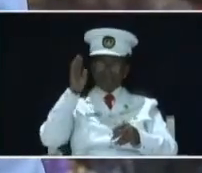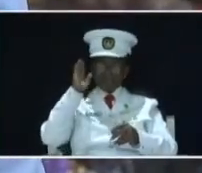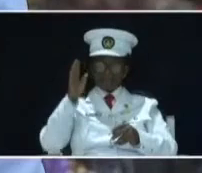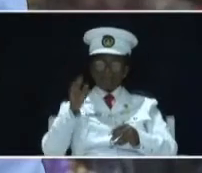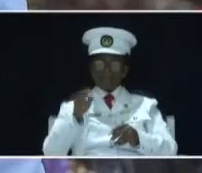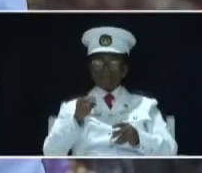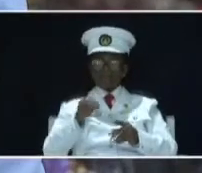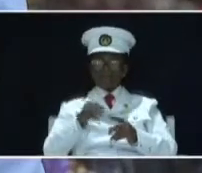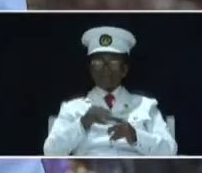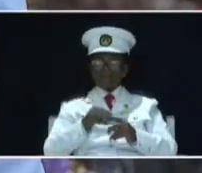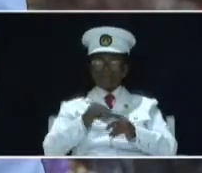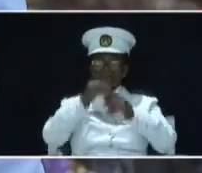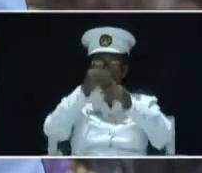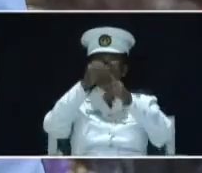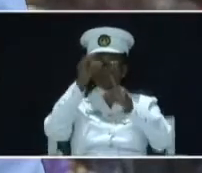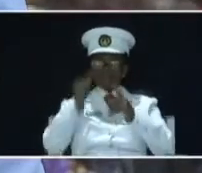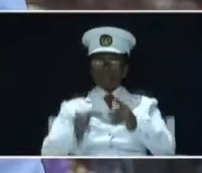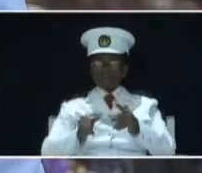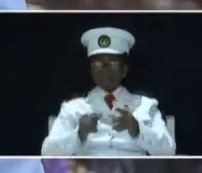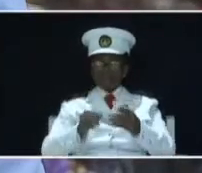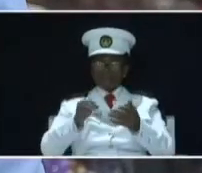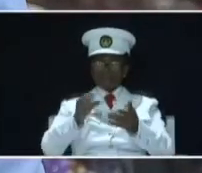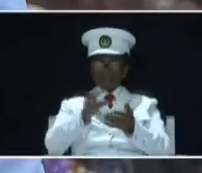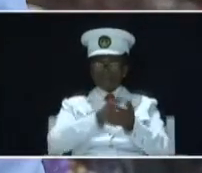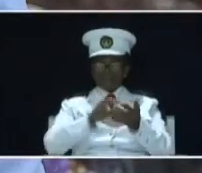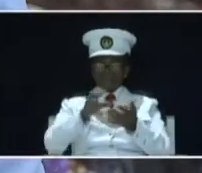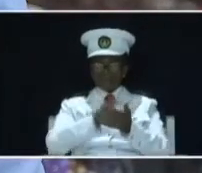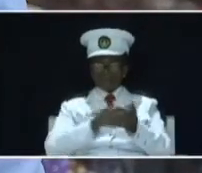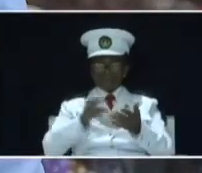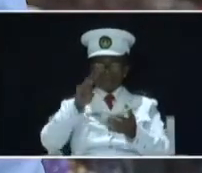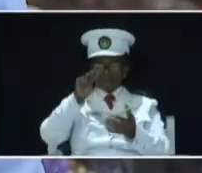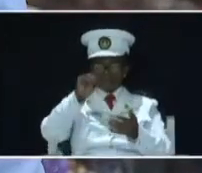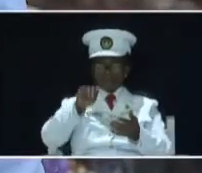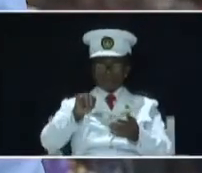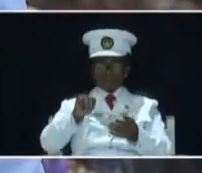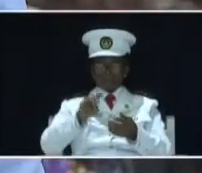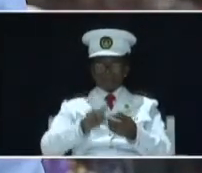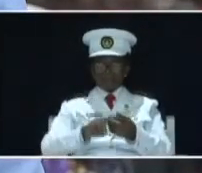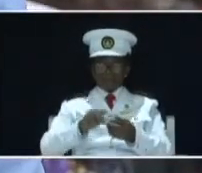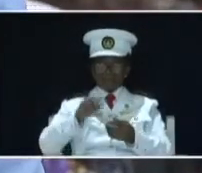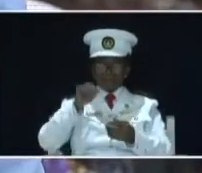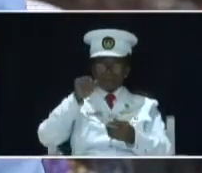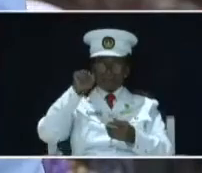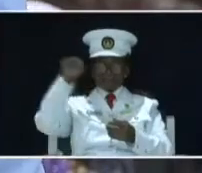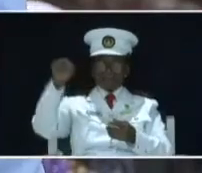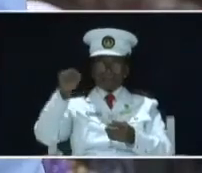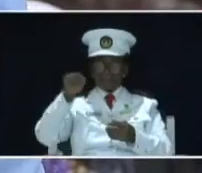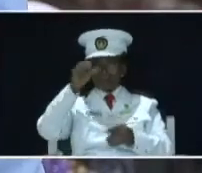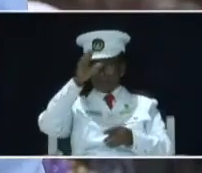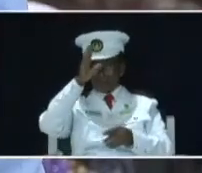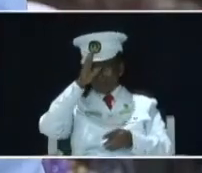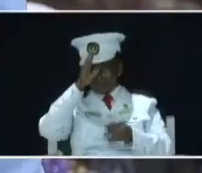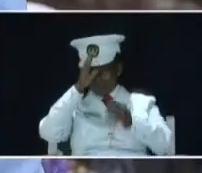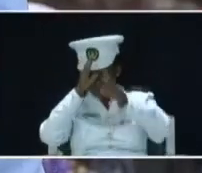Matthew chapter 10 verse 32. Matthew 10 verse 32. He says, if you confess